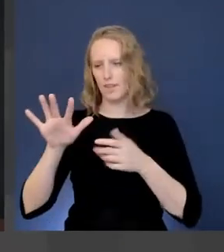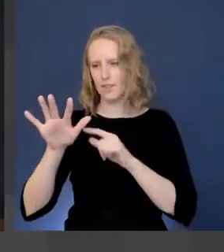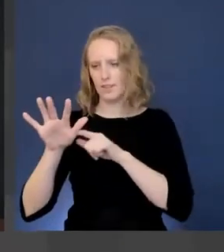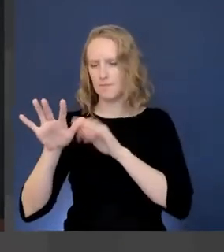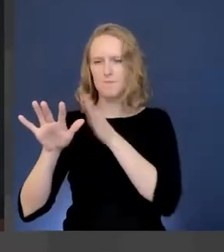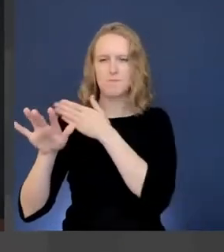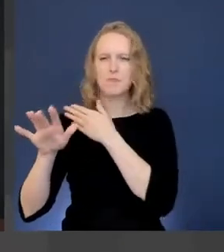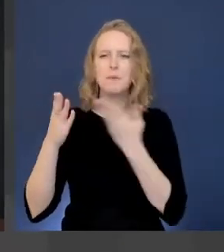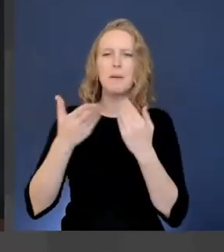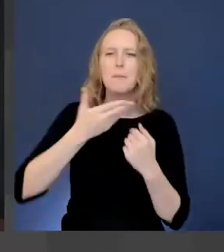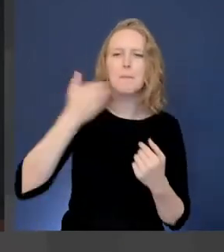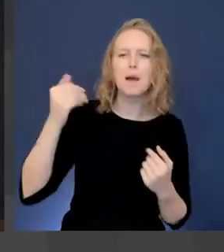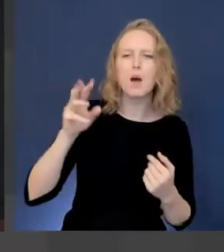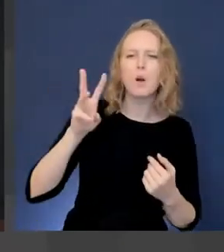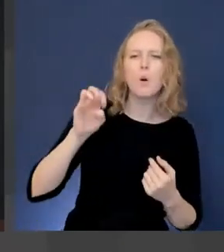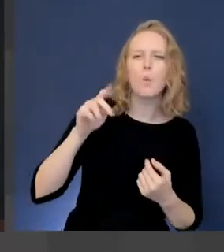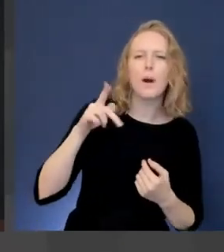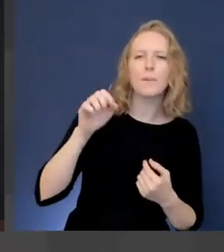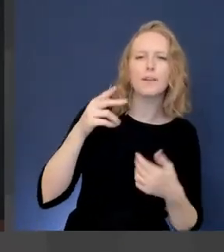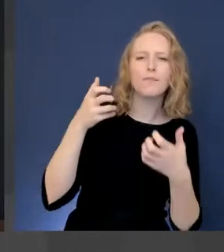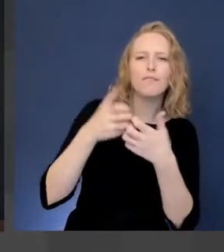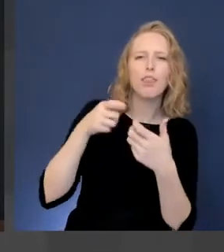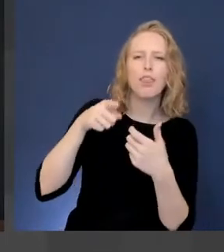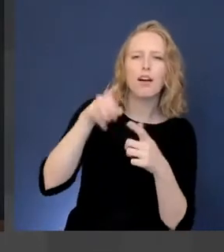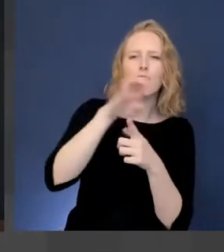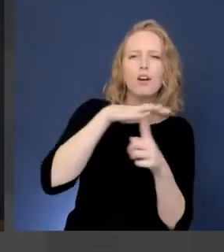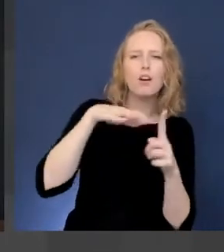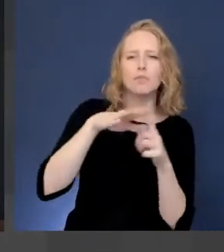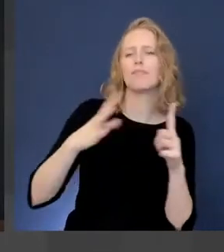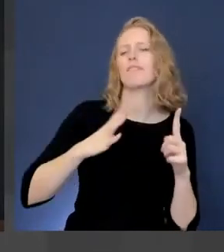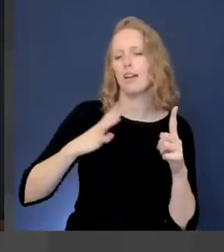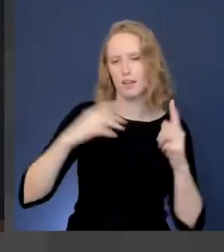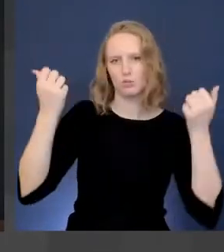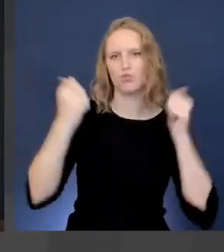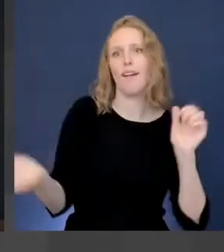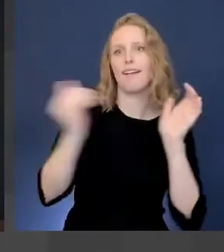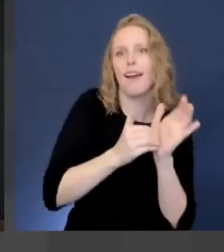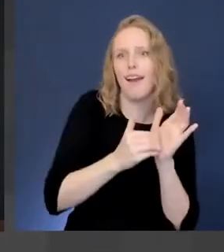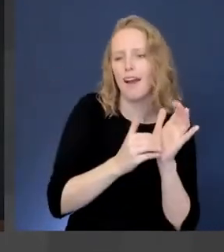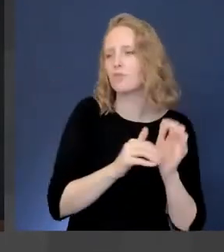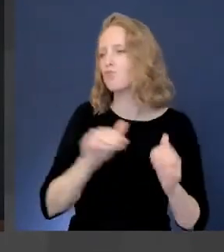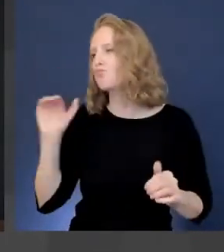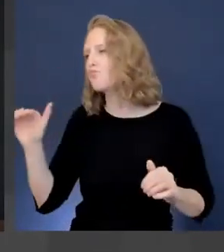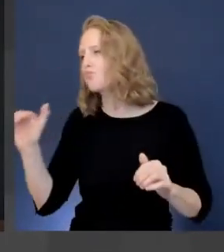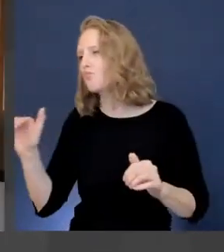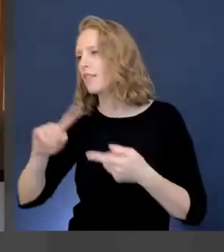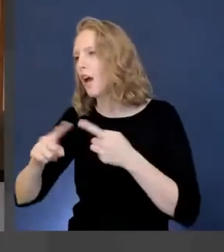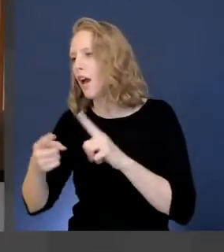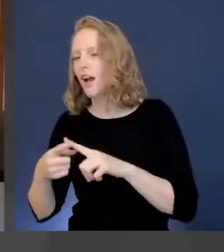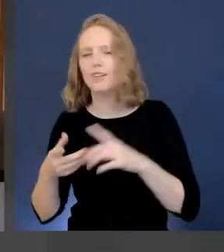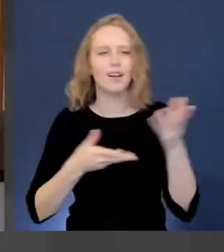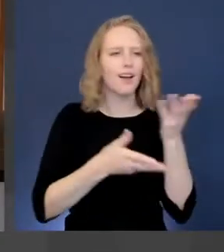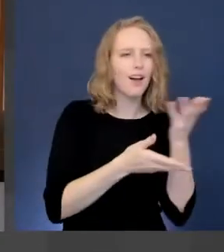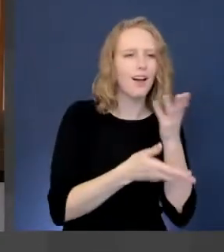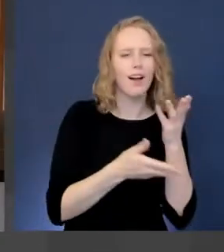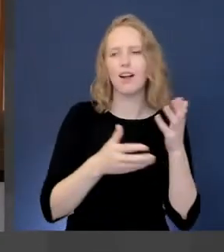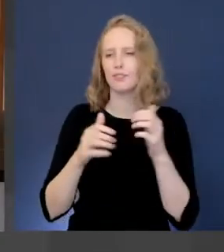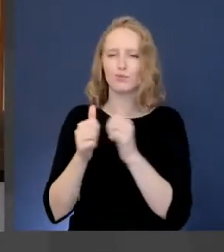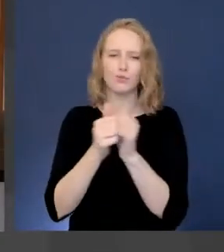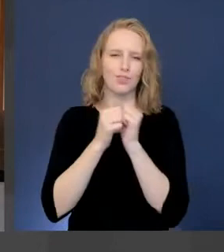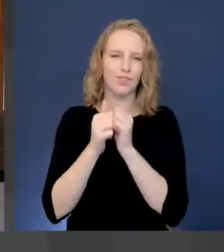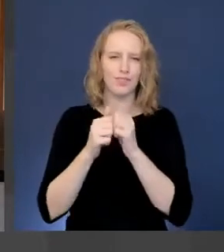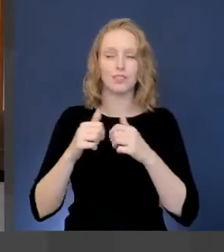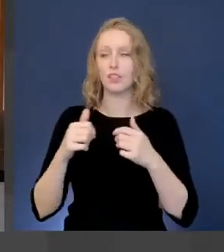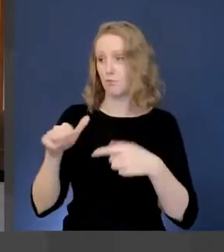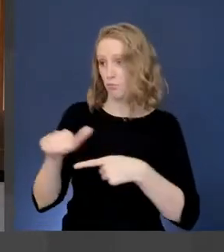bet I could have done it. So yeah, you can share those tips with your friends and you can learn together how to go through the tower. Yeah,